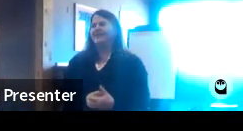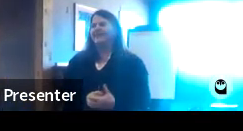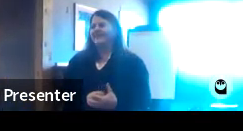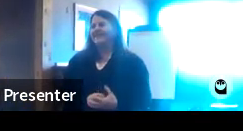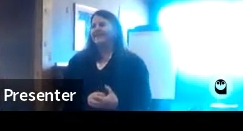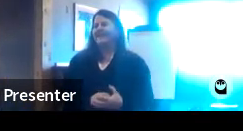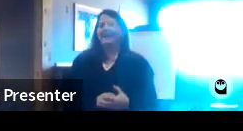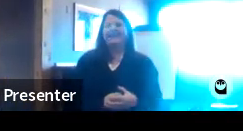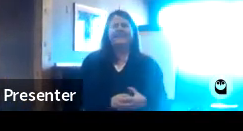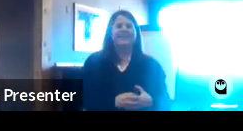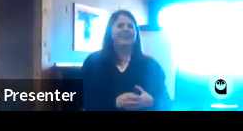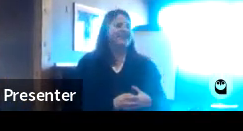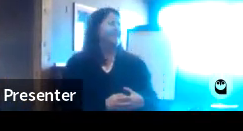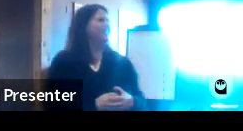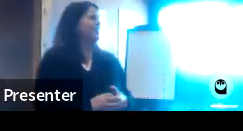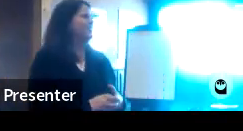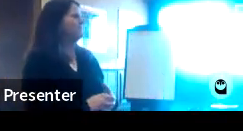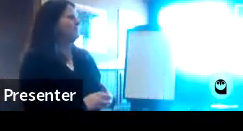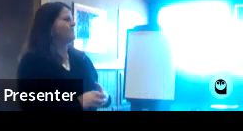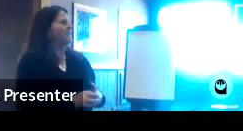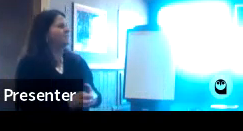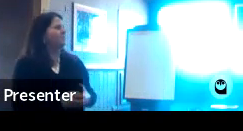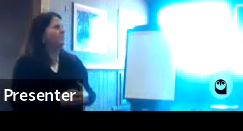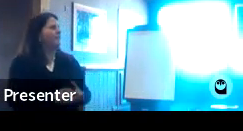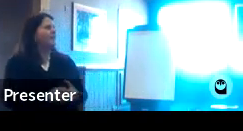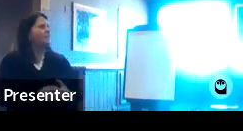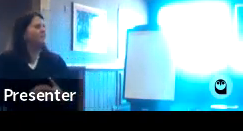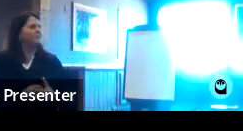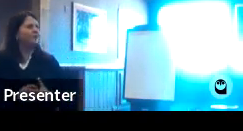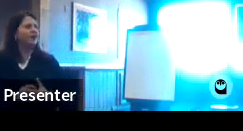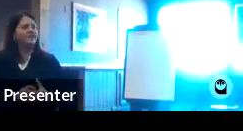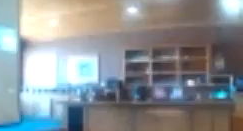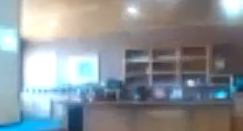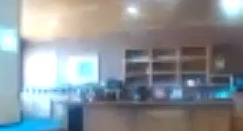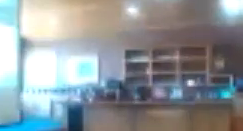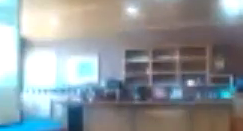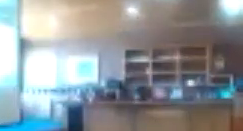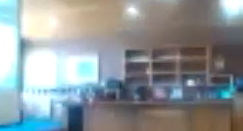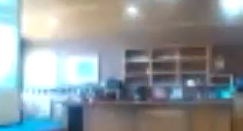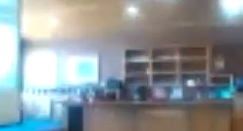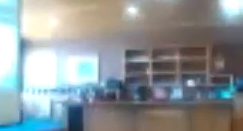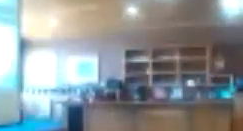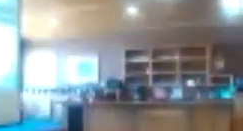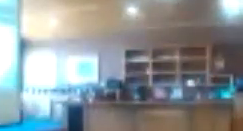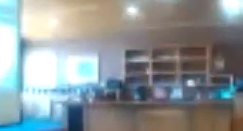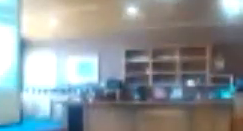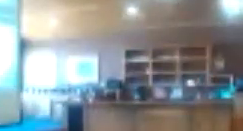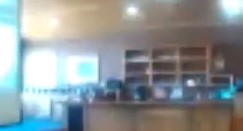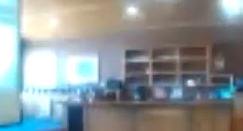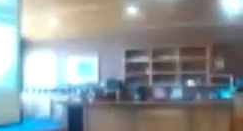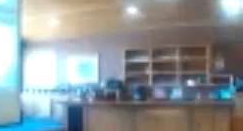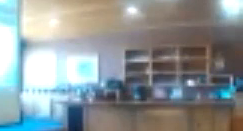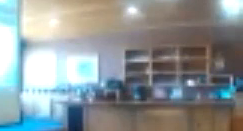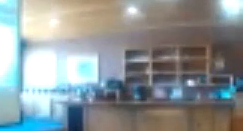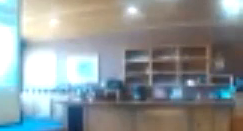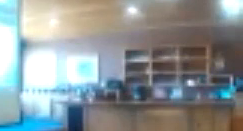Vinny? Okay, it's hilarious. But Maddie's gonna bring that up for us. We'll watch it and then we'll talk about it